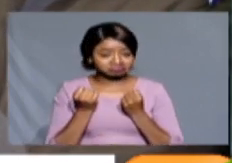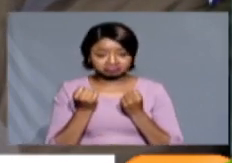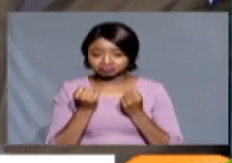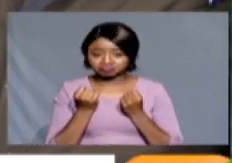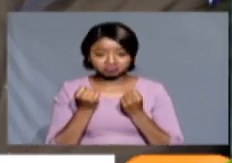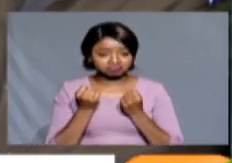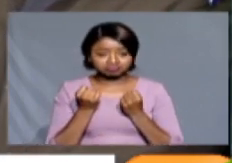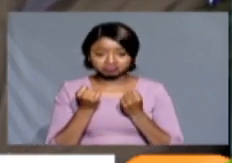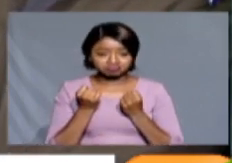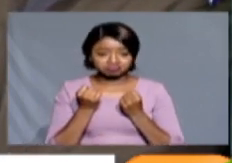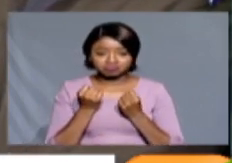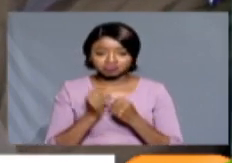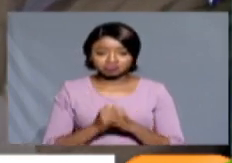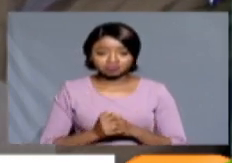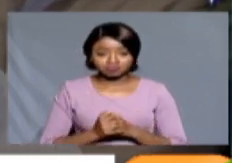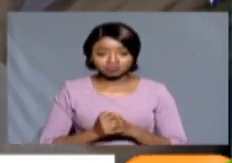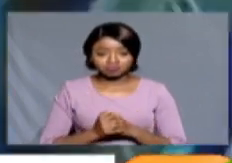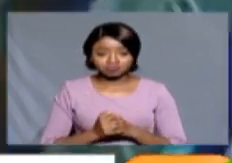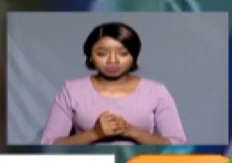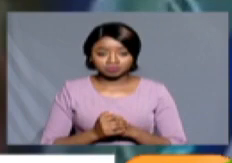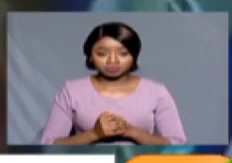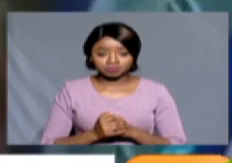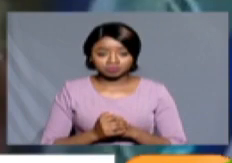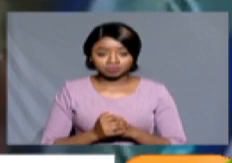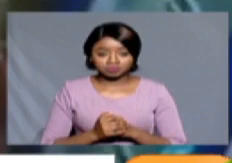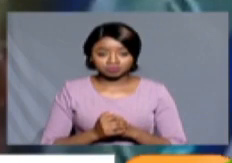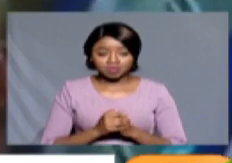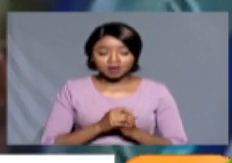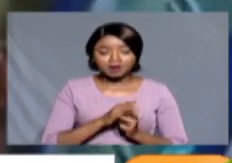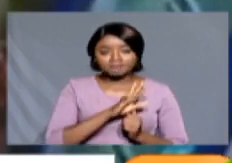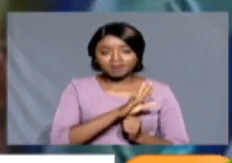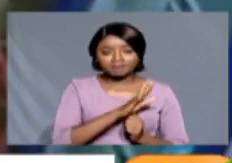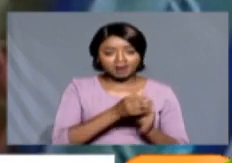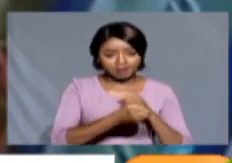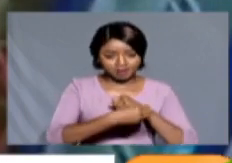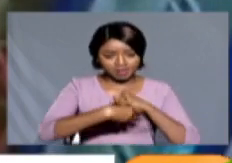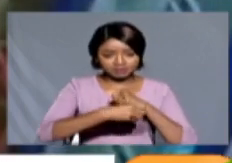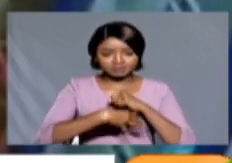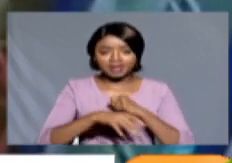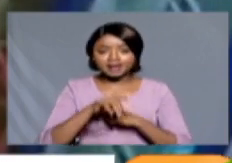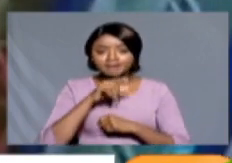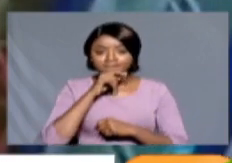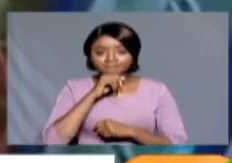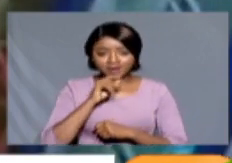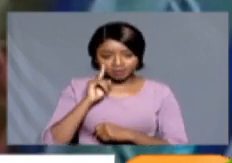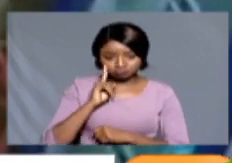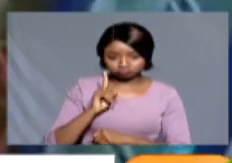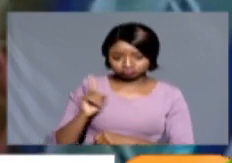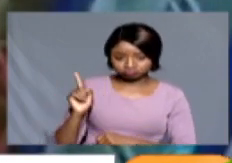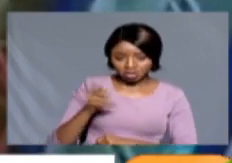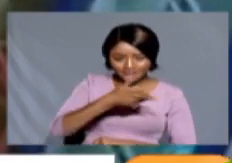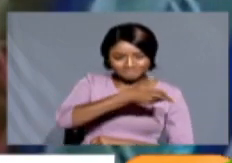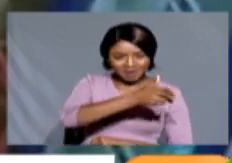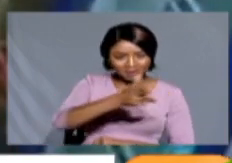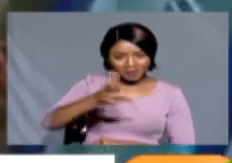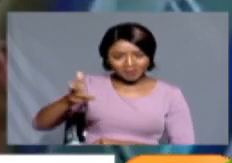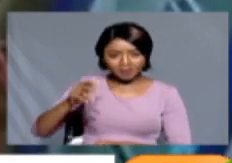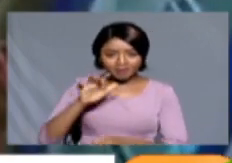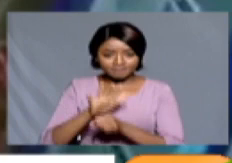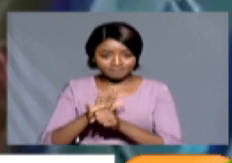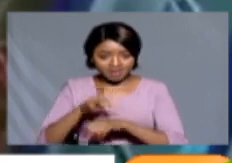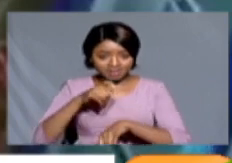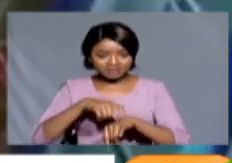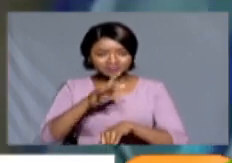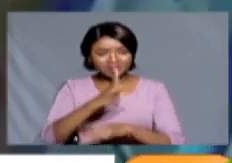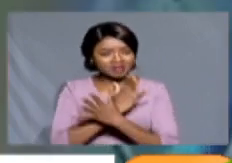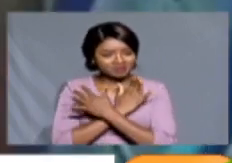We are in tension, you may say. Mutisia explains that Richard Muema, this man seen being shot several times, was